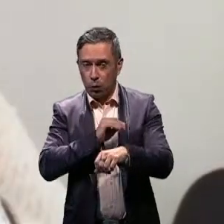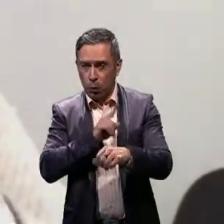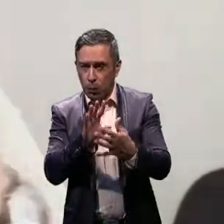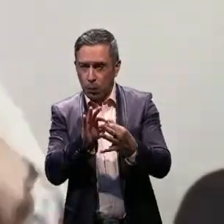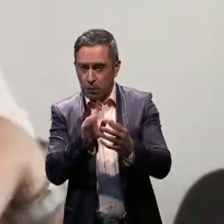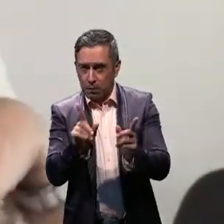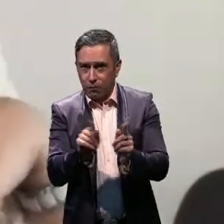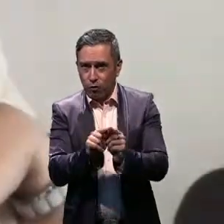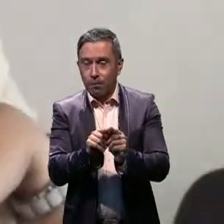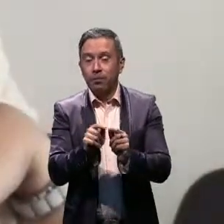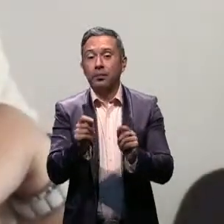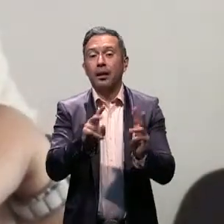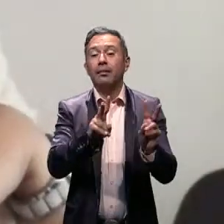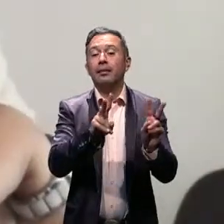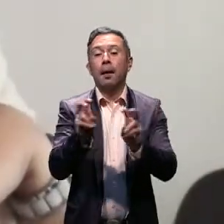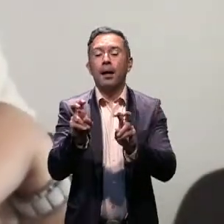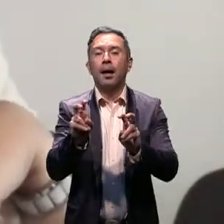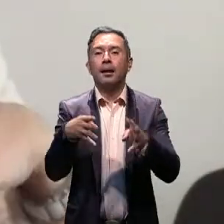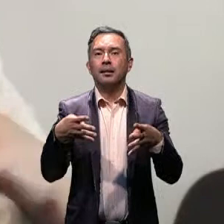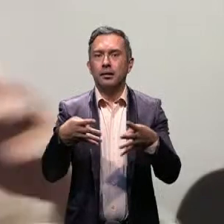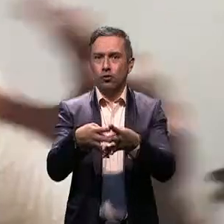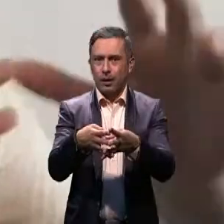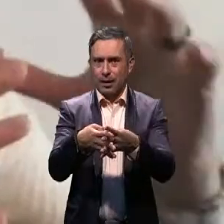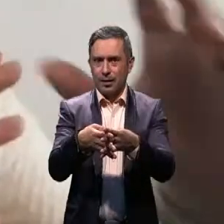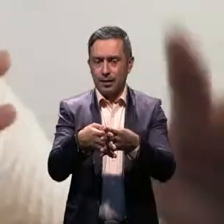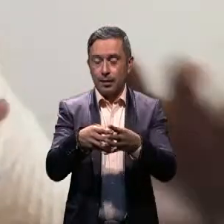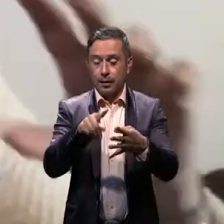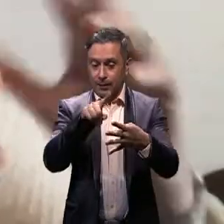acting violently. And if you allow me, in the